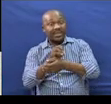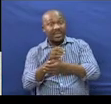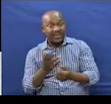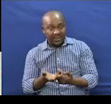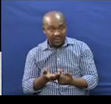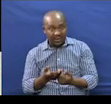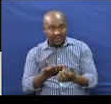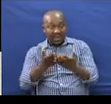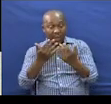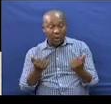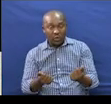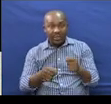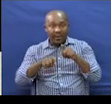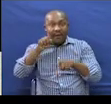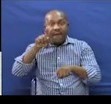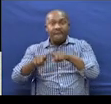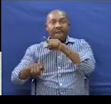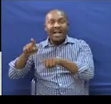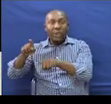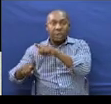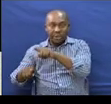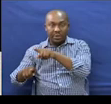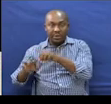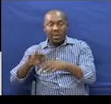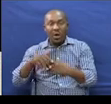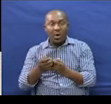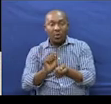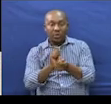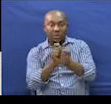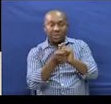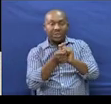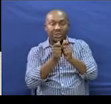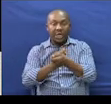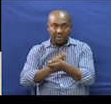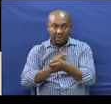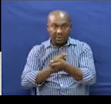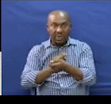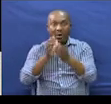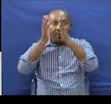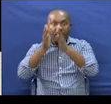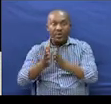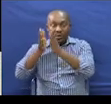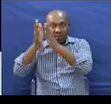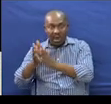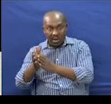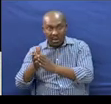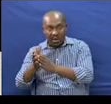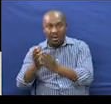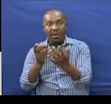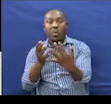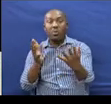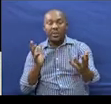that cause the variations, or that cause the change of human populations. So in simple, when we said